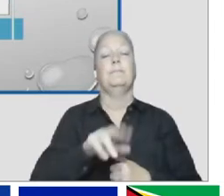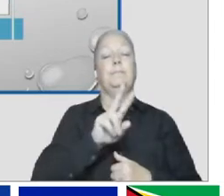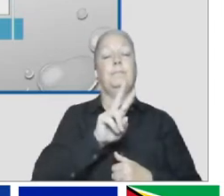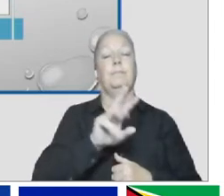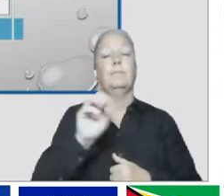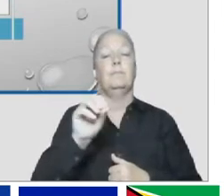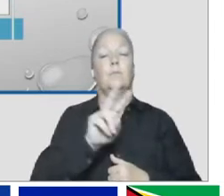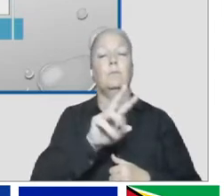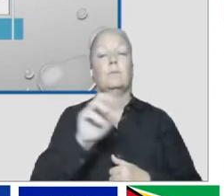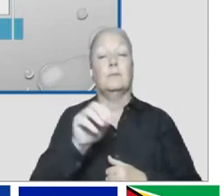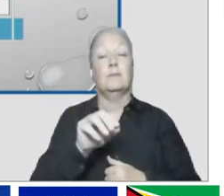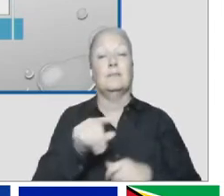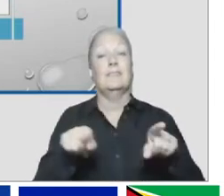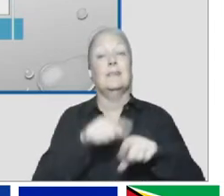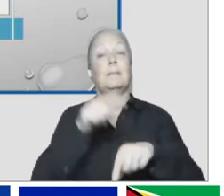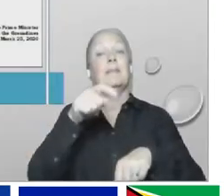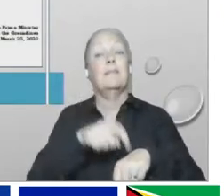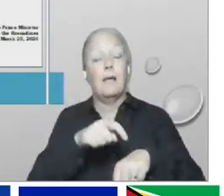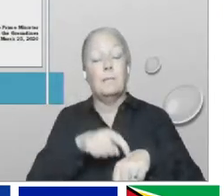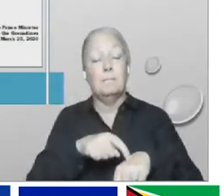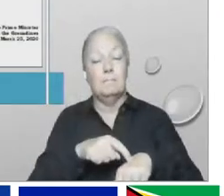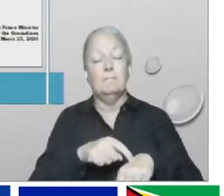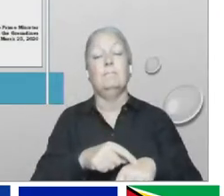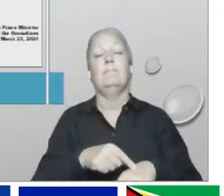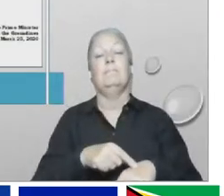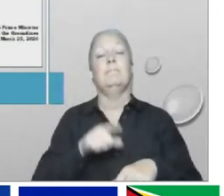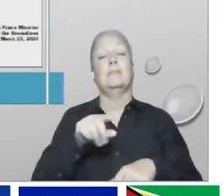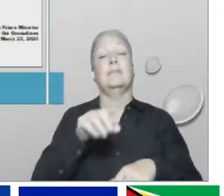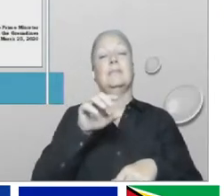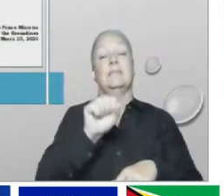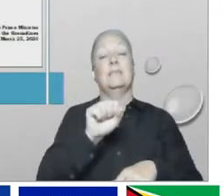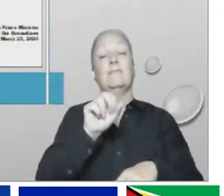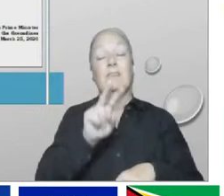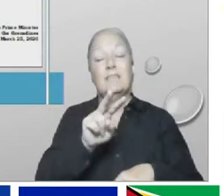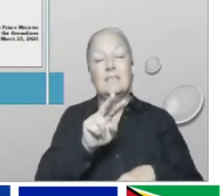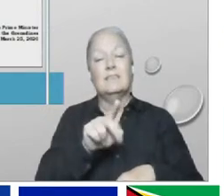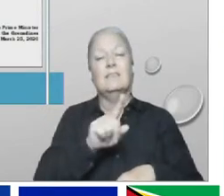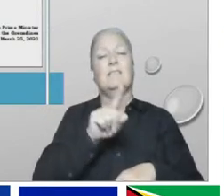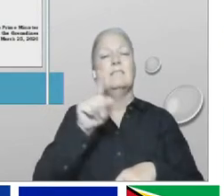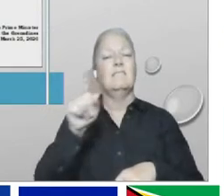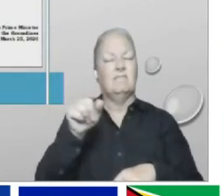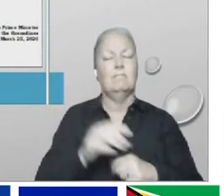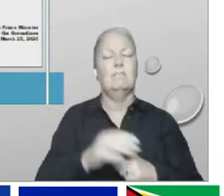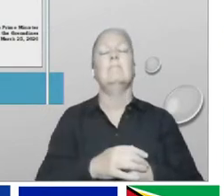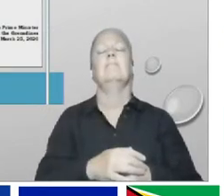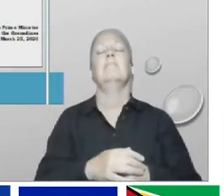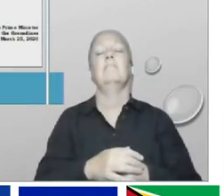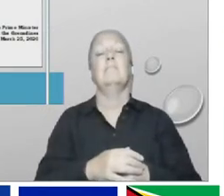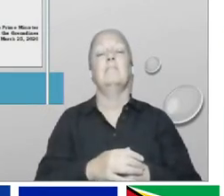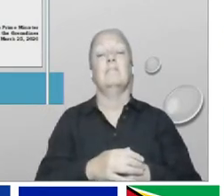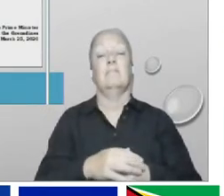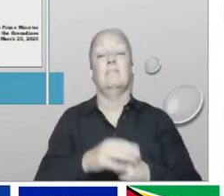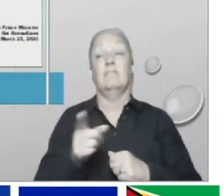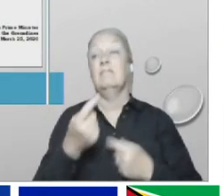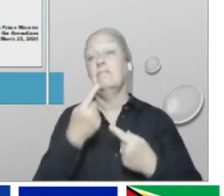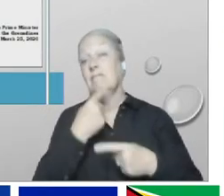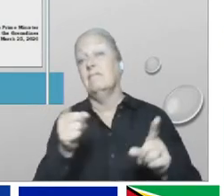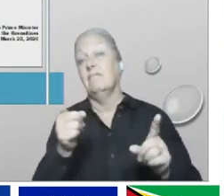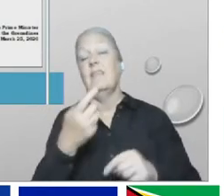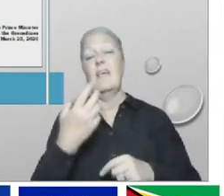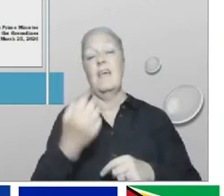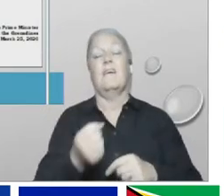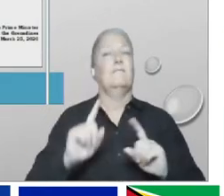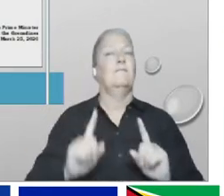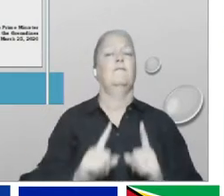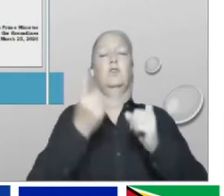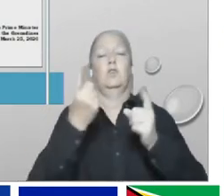in St. Vincent and the Grenadines, we recorded our first case of COVID-19, a Vincentian who had returned from